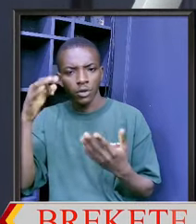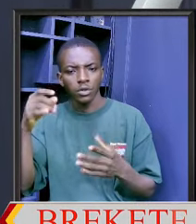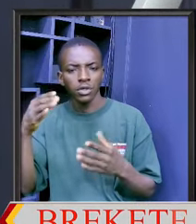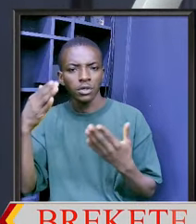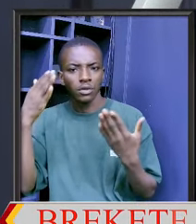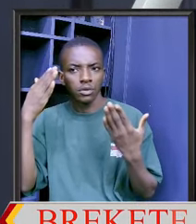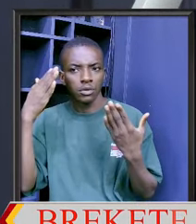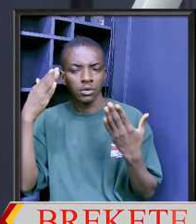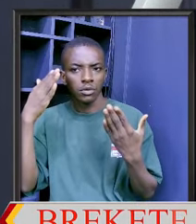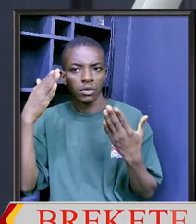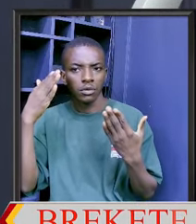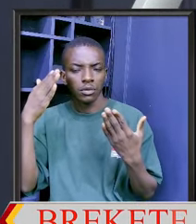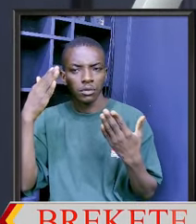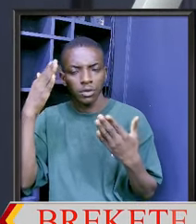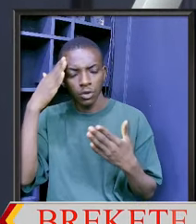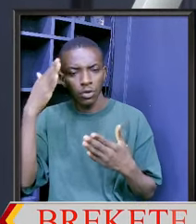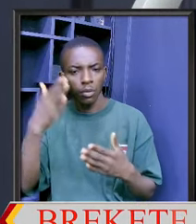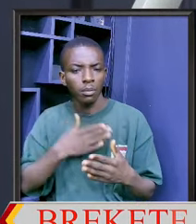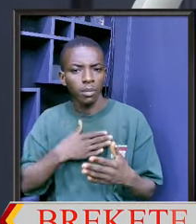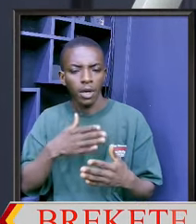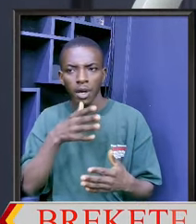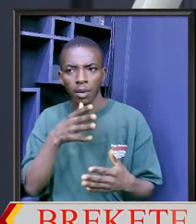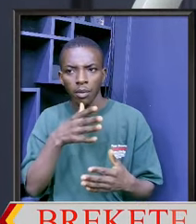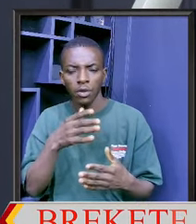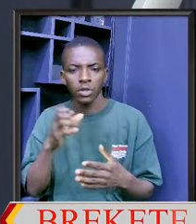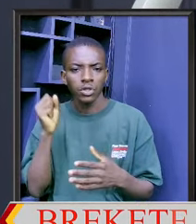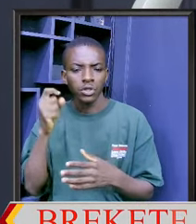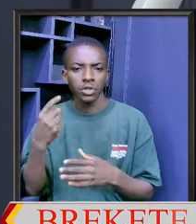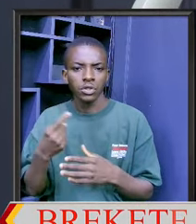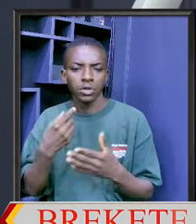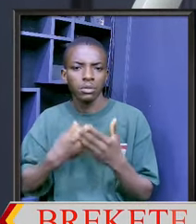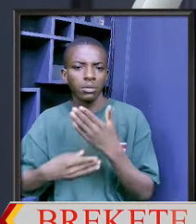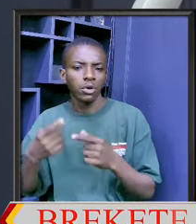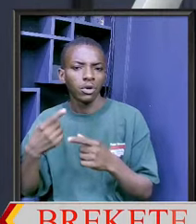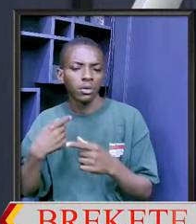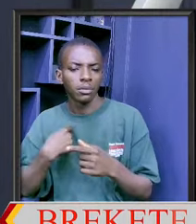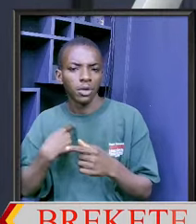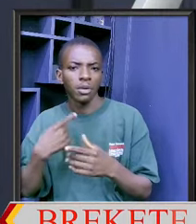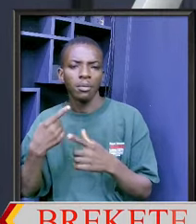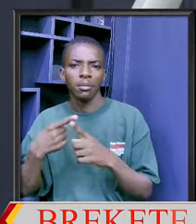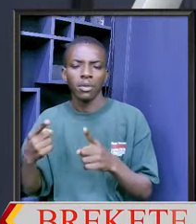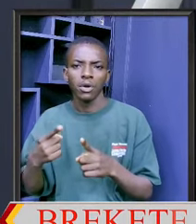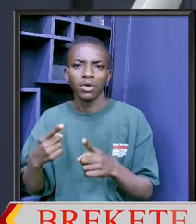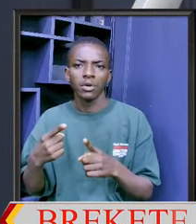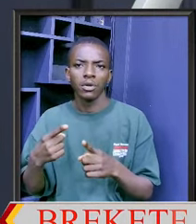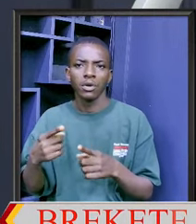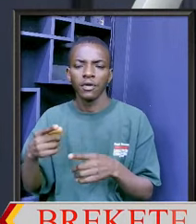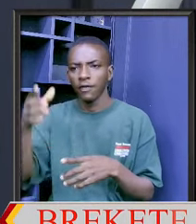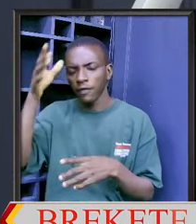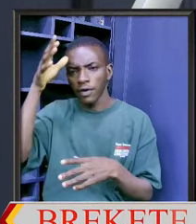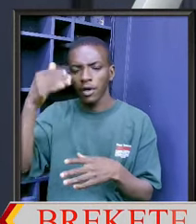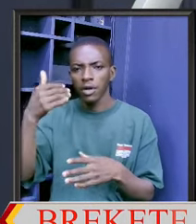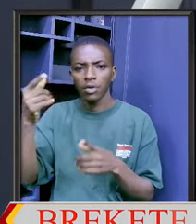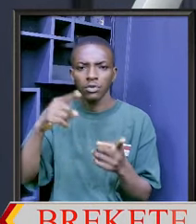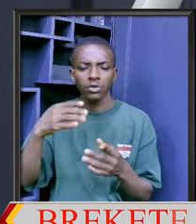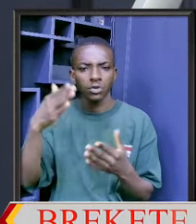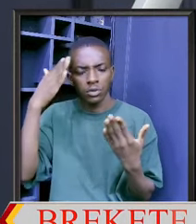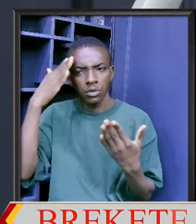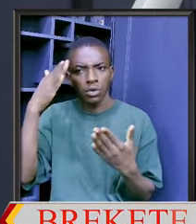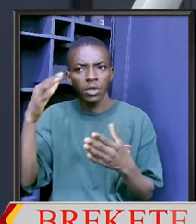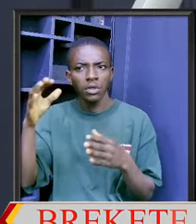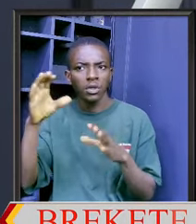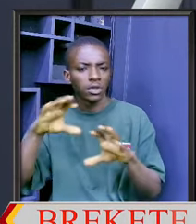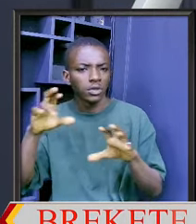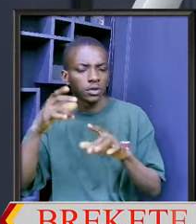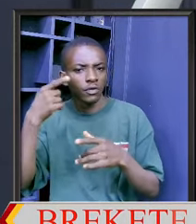know. I know my mother, she's the one born me, but the father had to now, as if